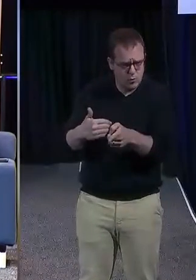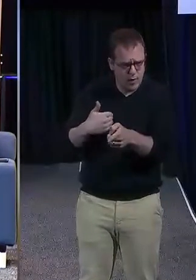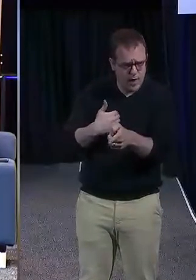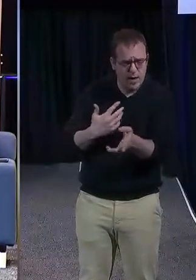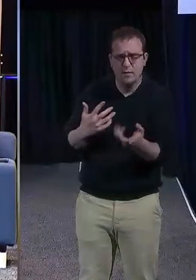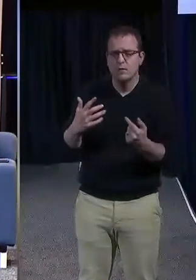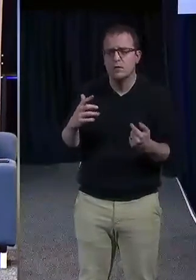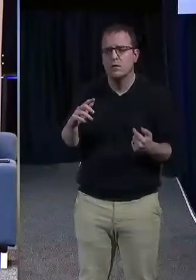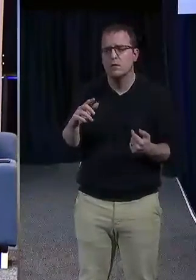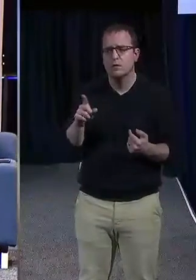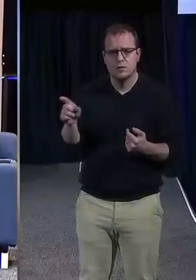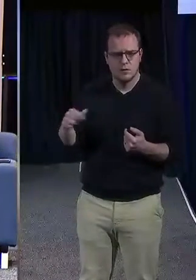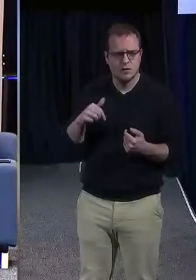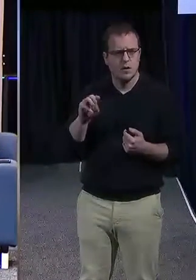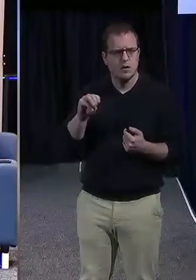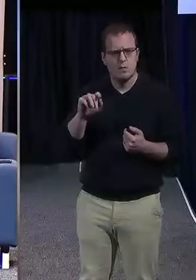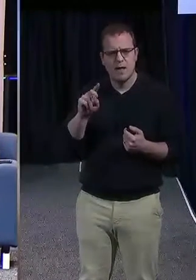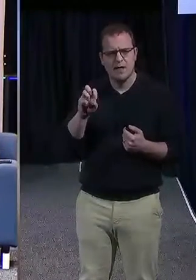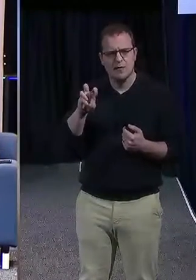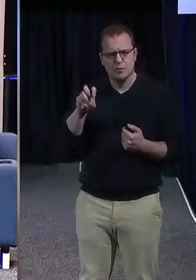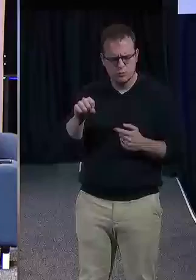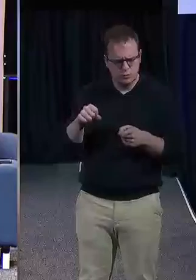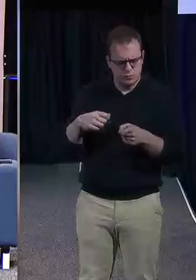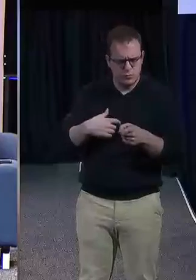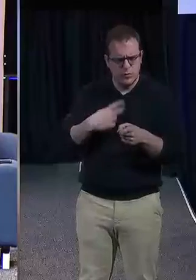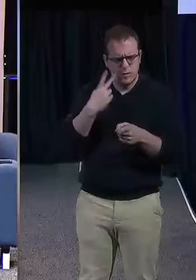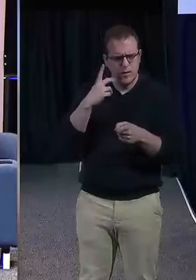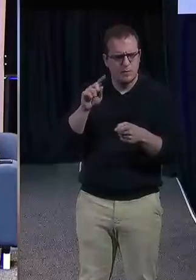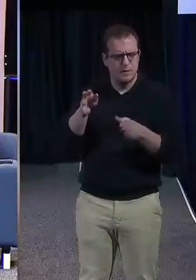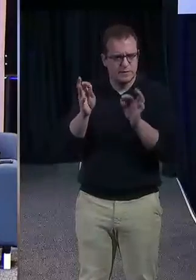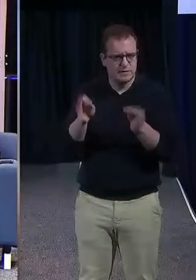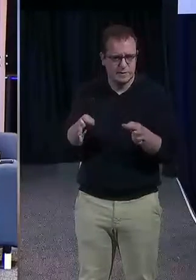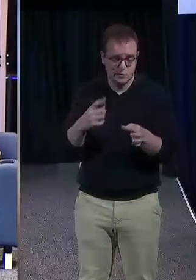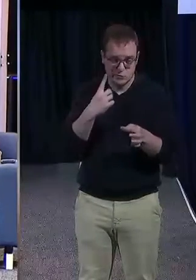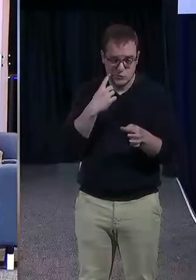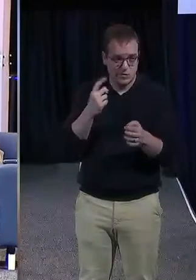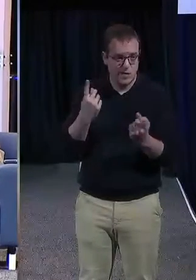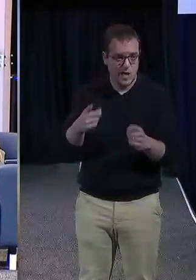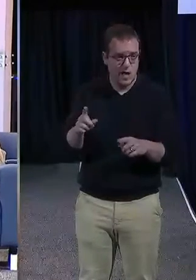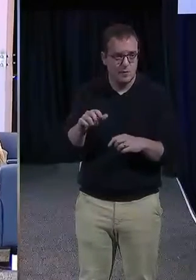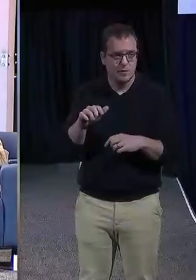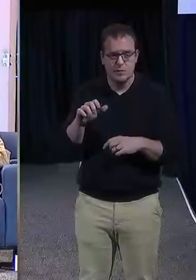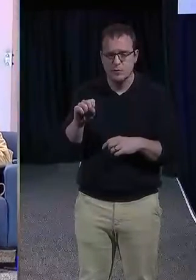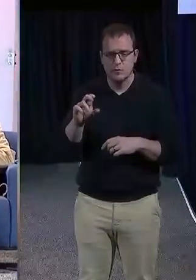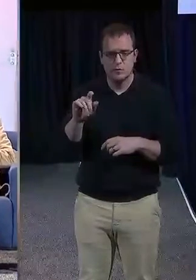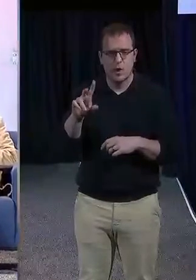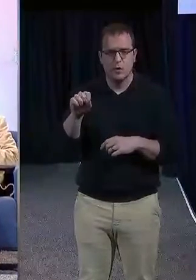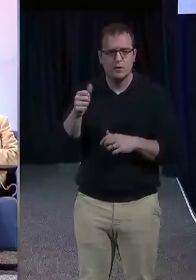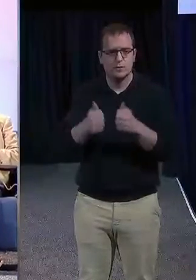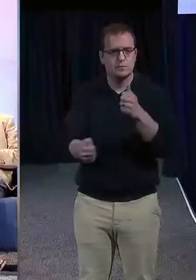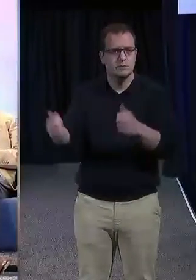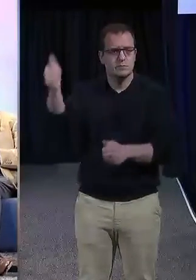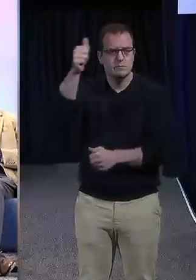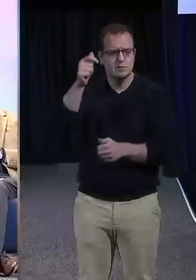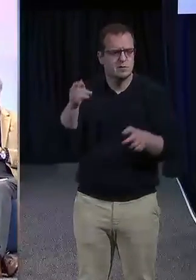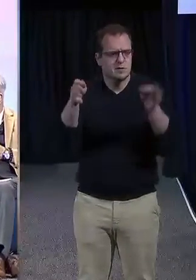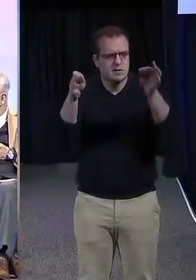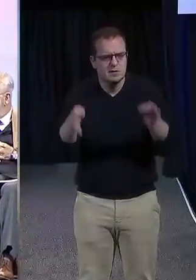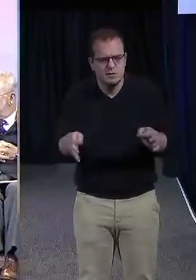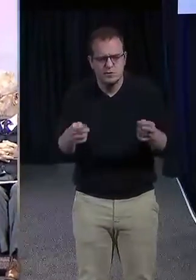Dean Bowman-Matthews, when you think about this decision that's just come down, this SCOTUS decision, we think